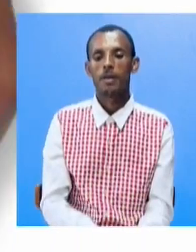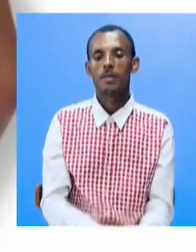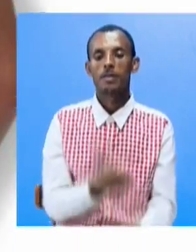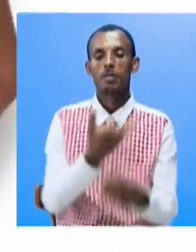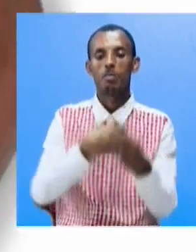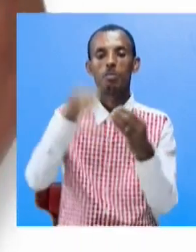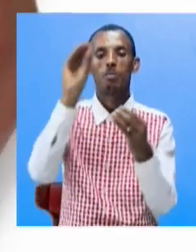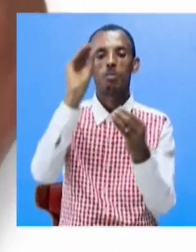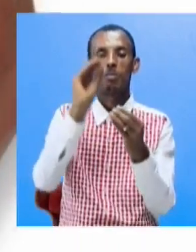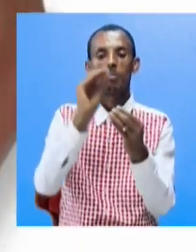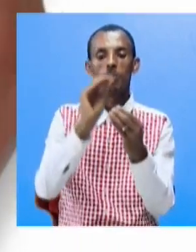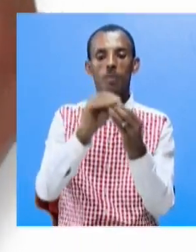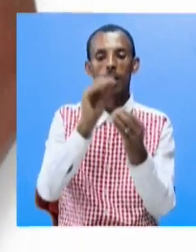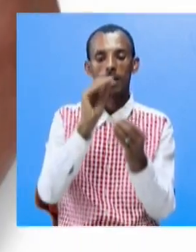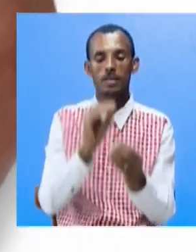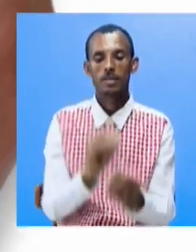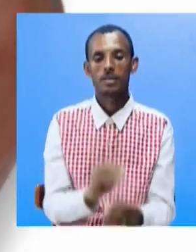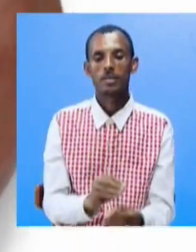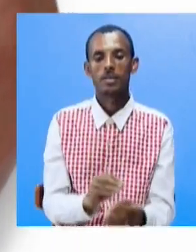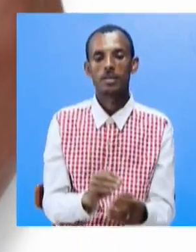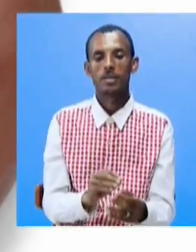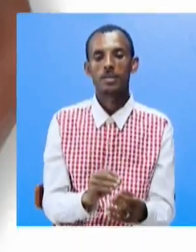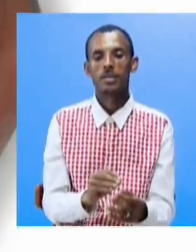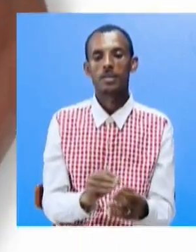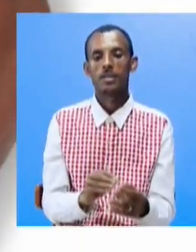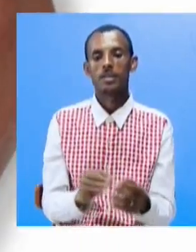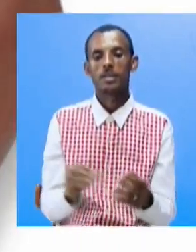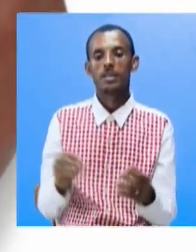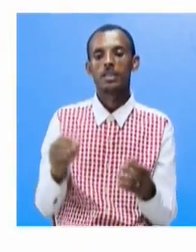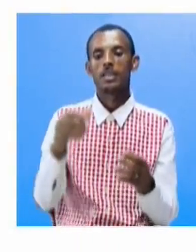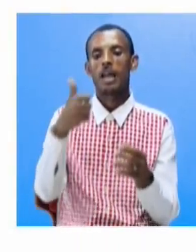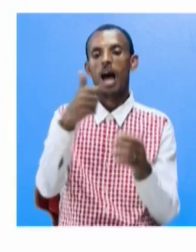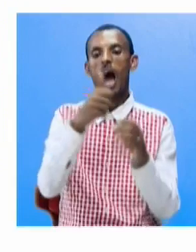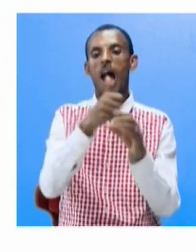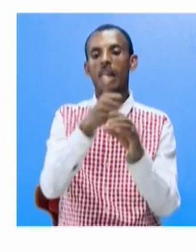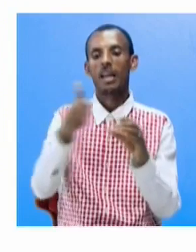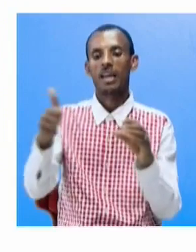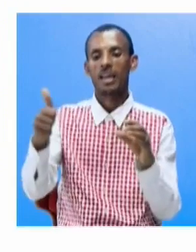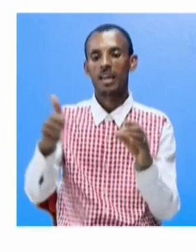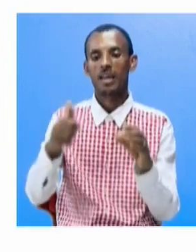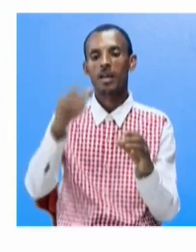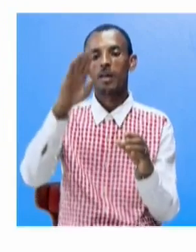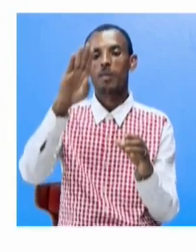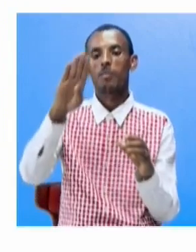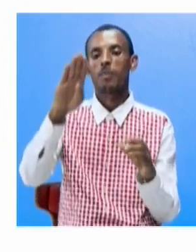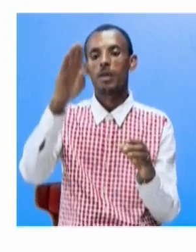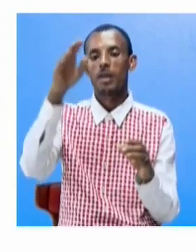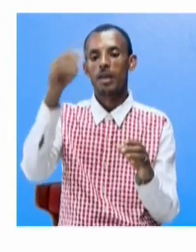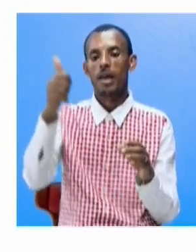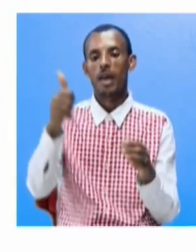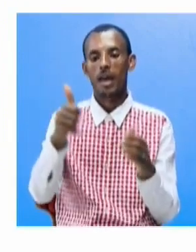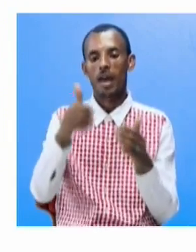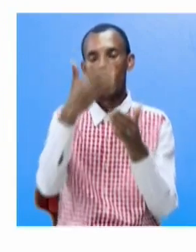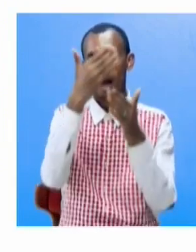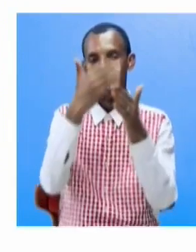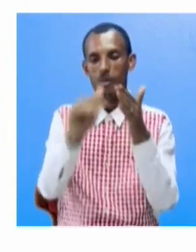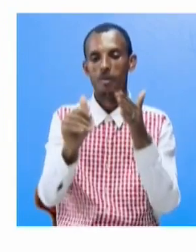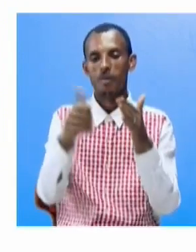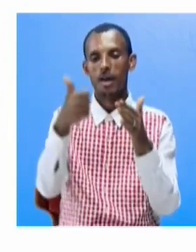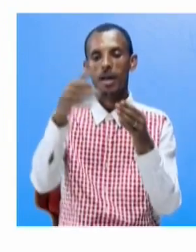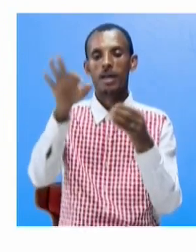plus this one, the arc BA, which is half of a semicircle, half of a circle I